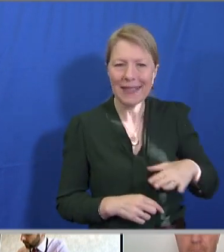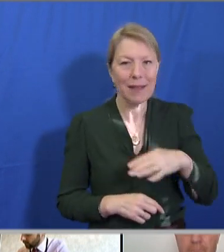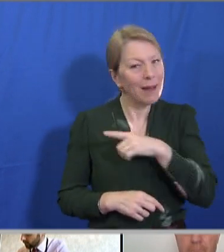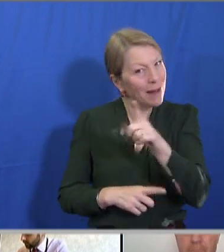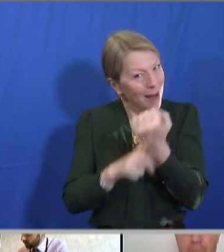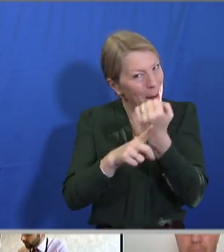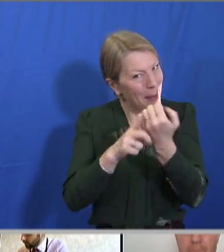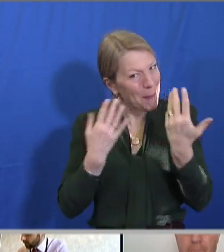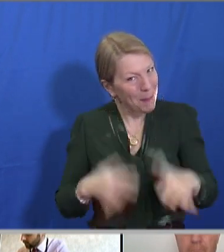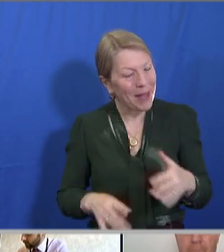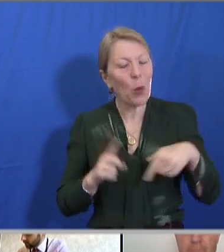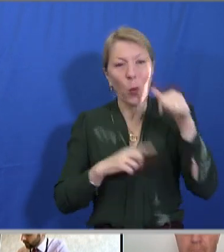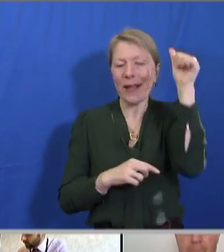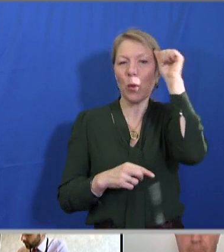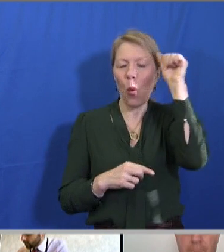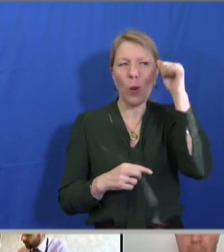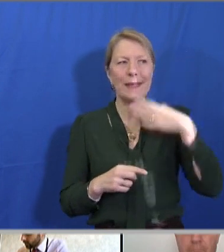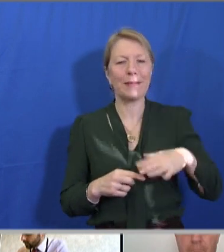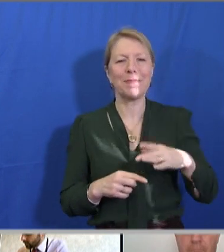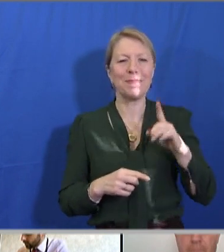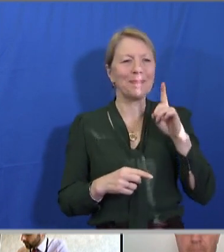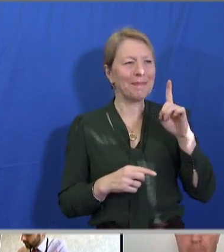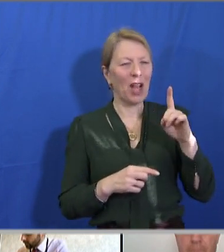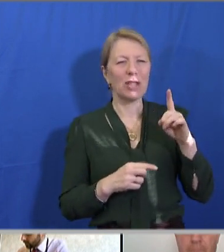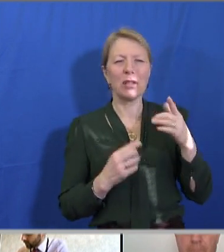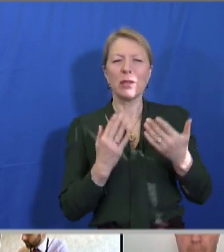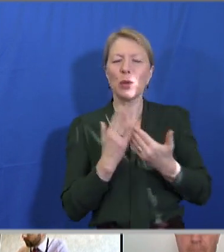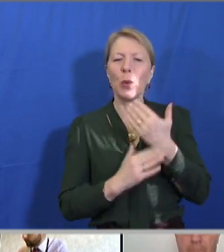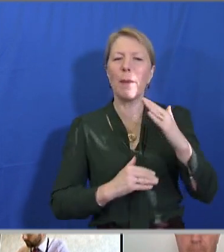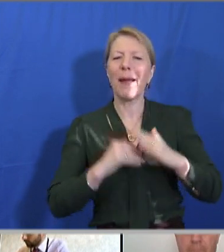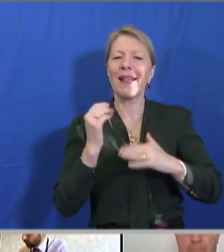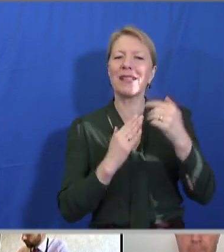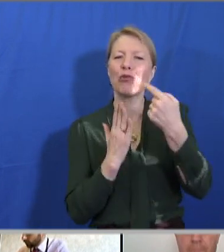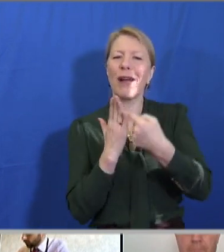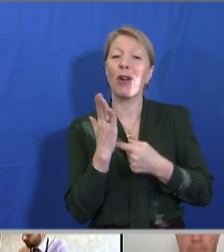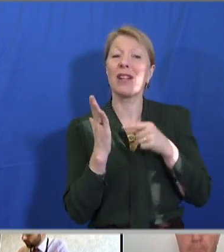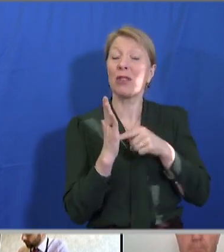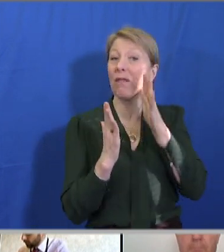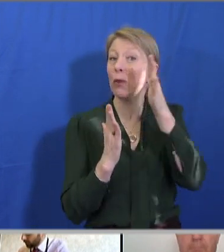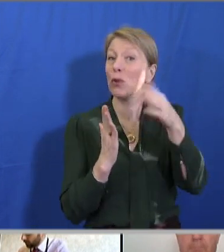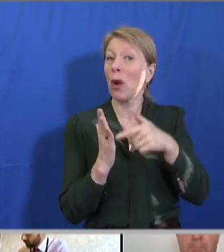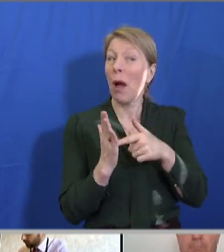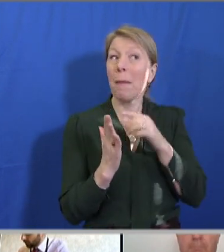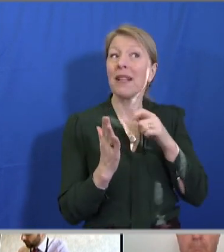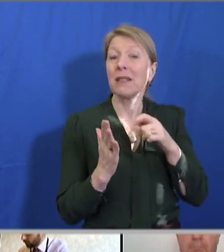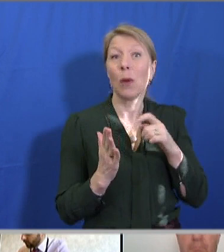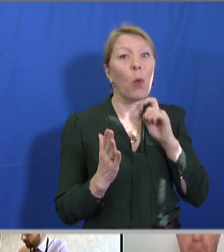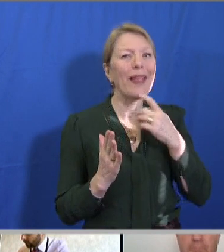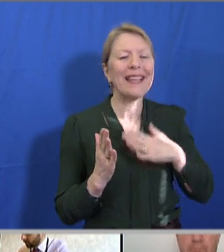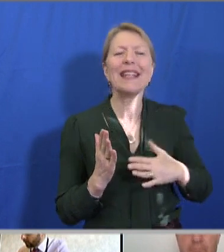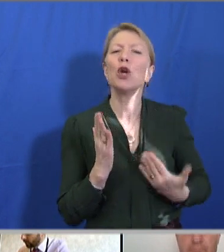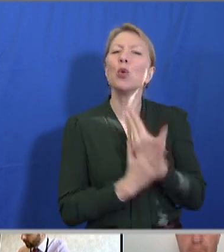done up until now, but also due to the change in building regulations, that it is something that will be required in any new build going forward as